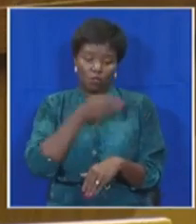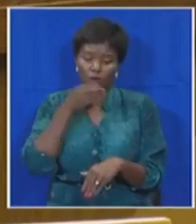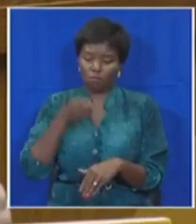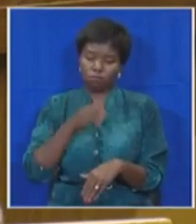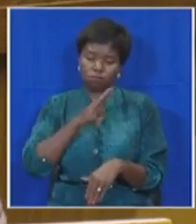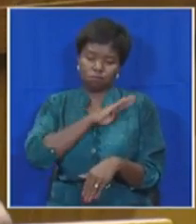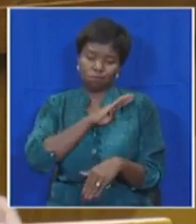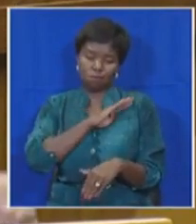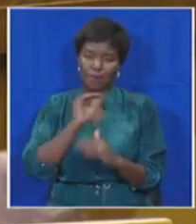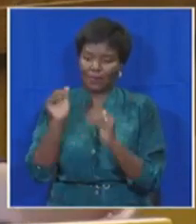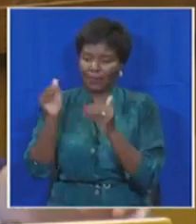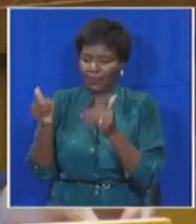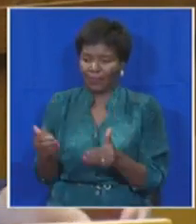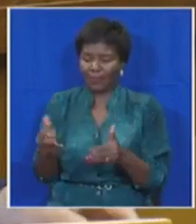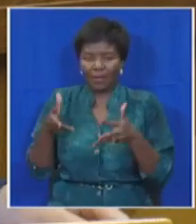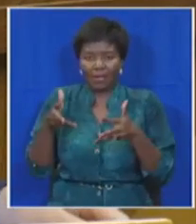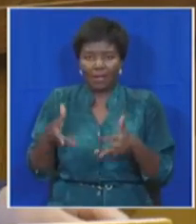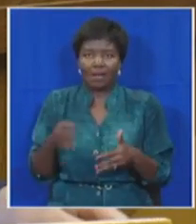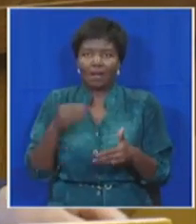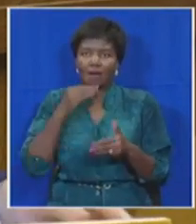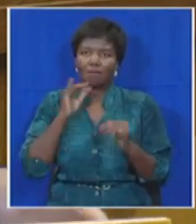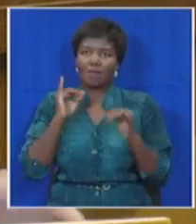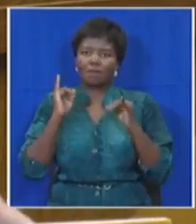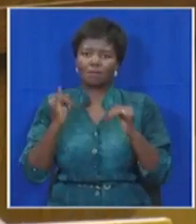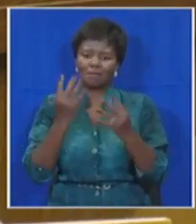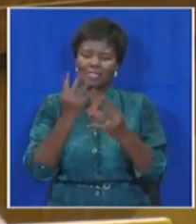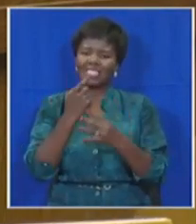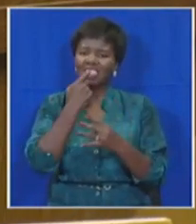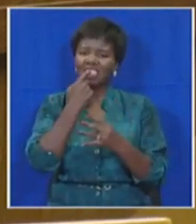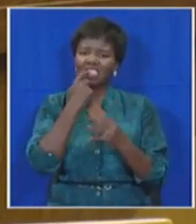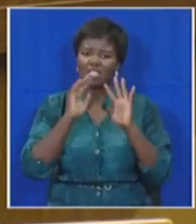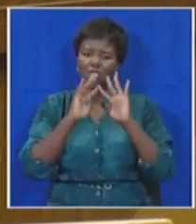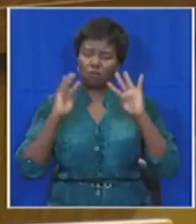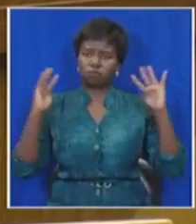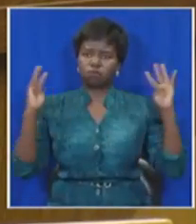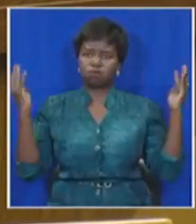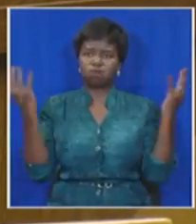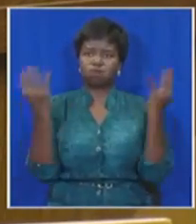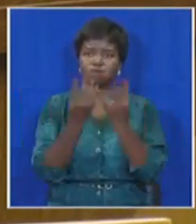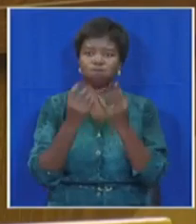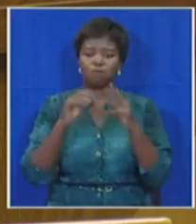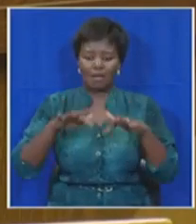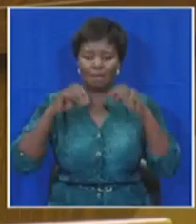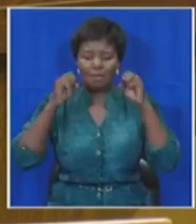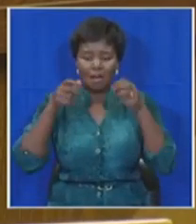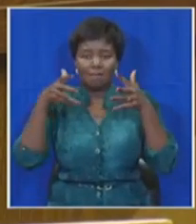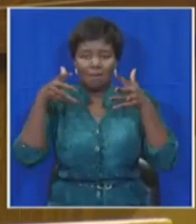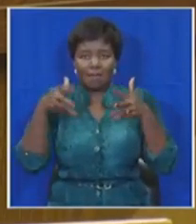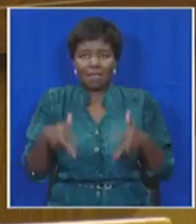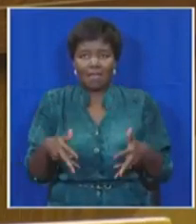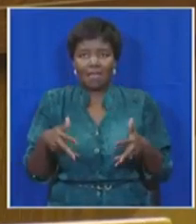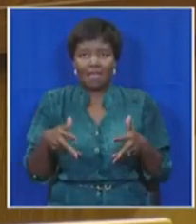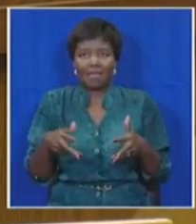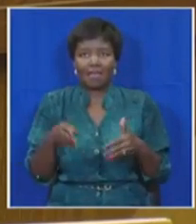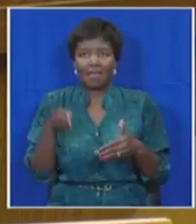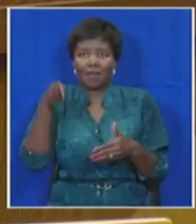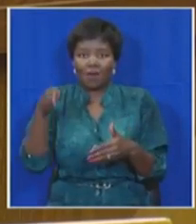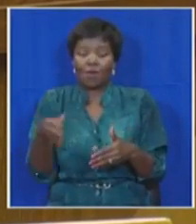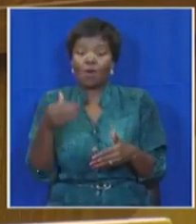an impenetrable ring of steel and barbed wire thrown around this Parliament, watched over by a Praetorian Guard